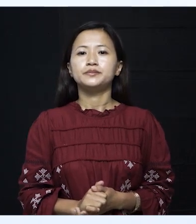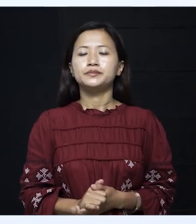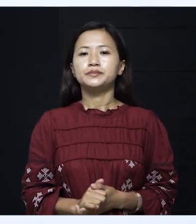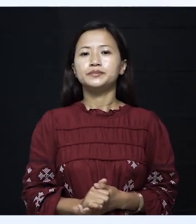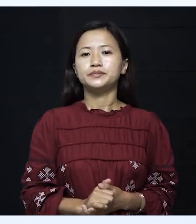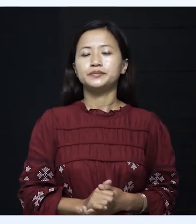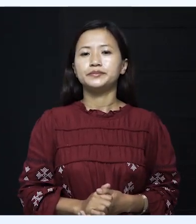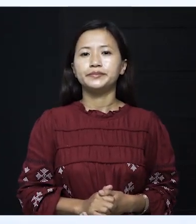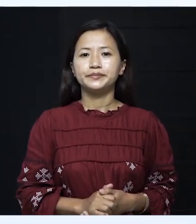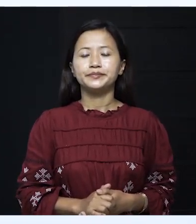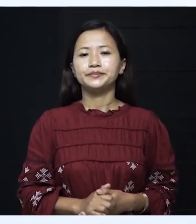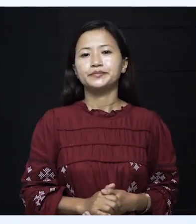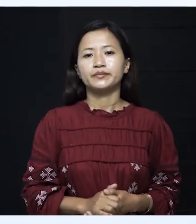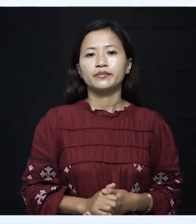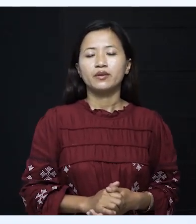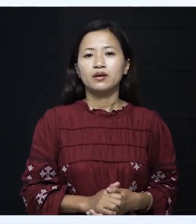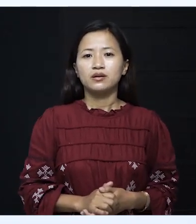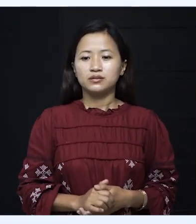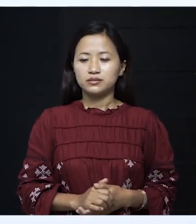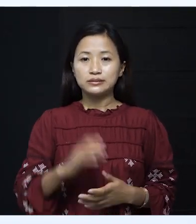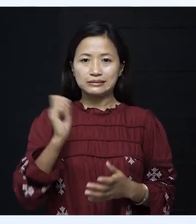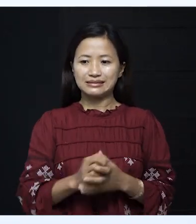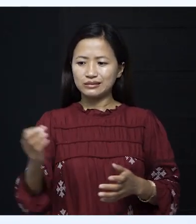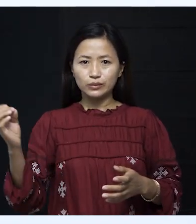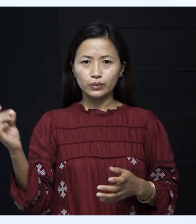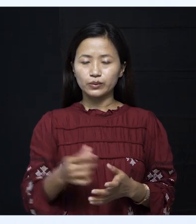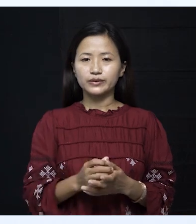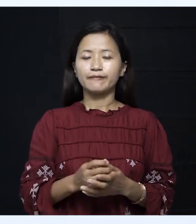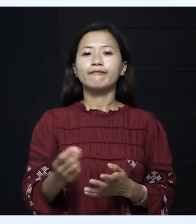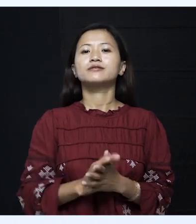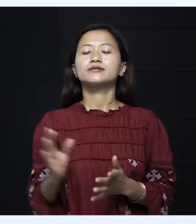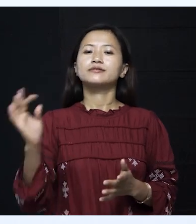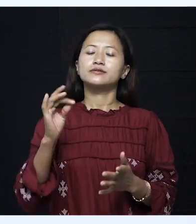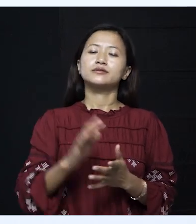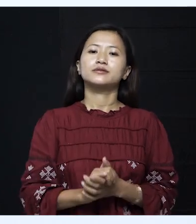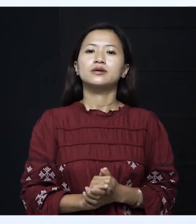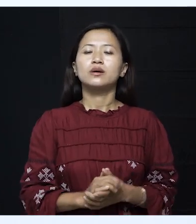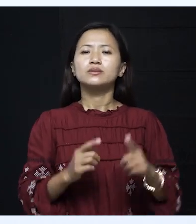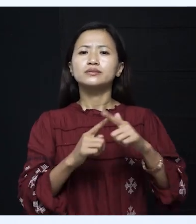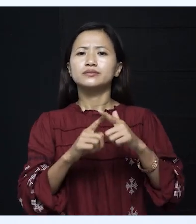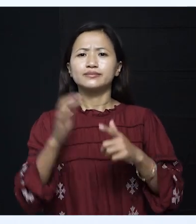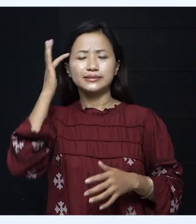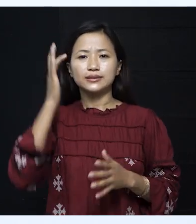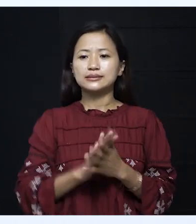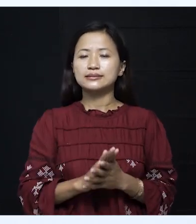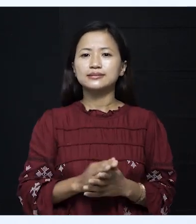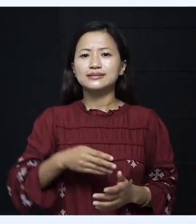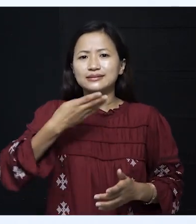Page 134. So here is a quick revision here. When we say tenses, we are dealing